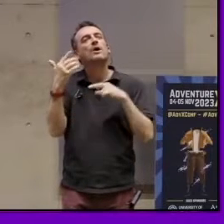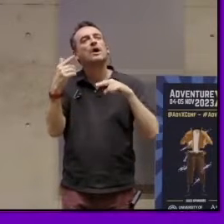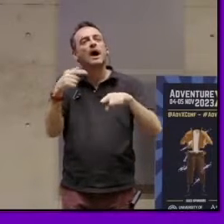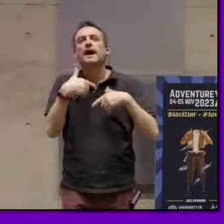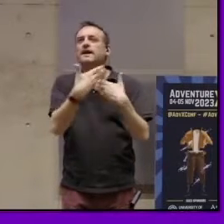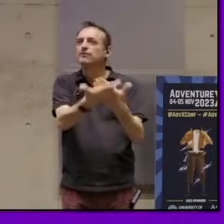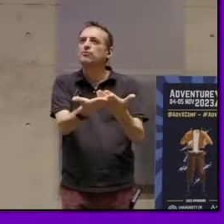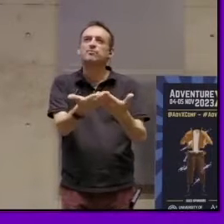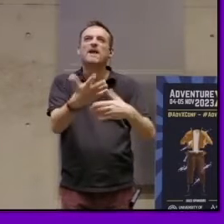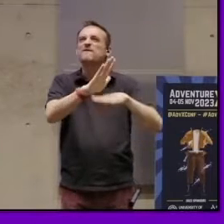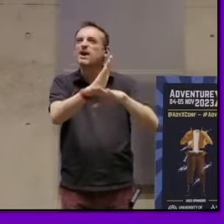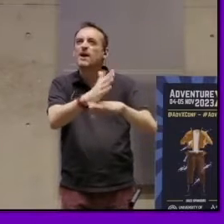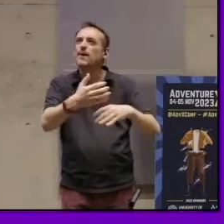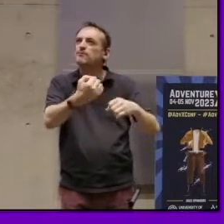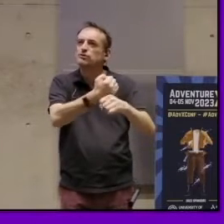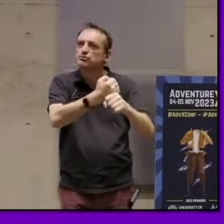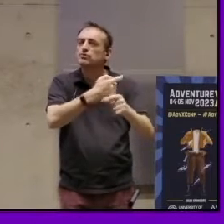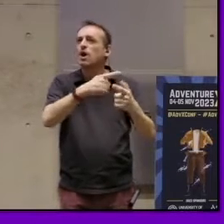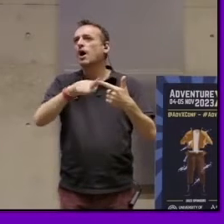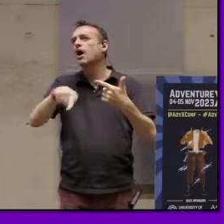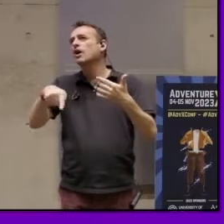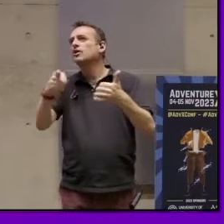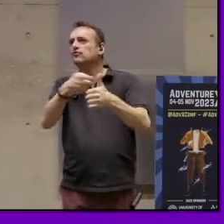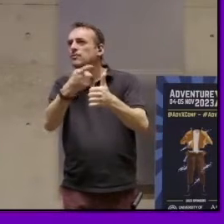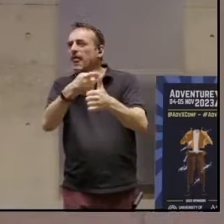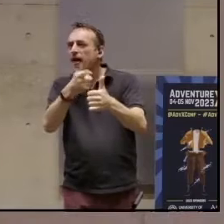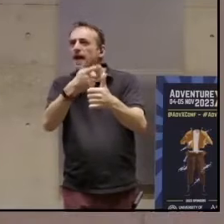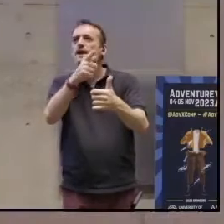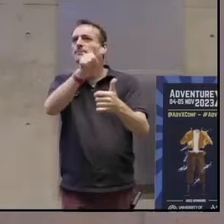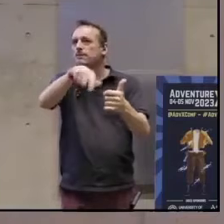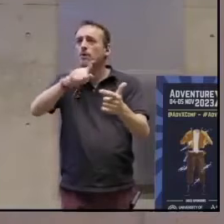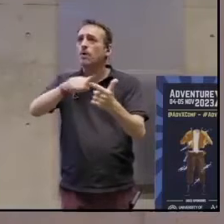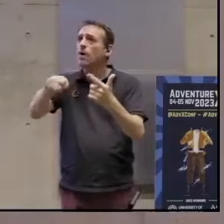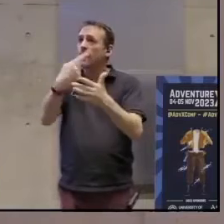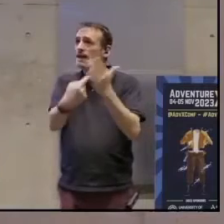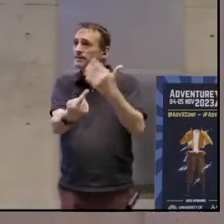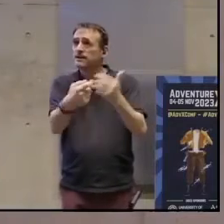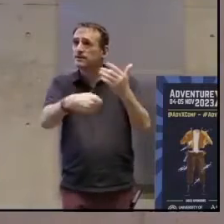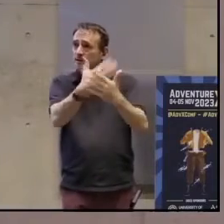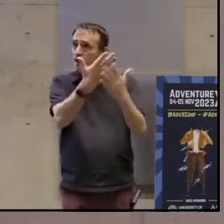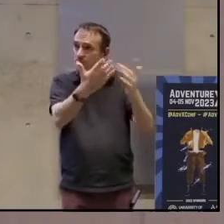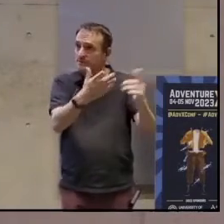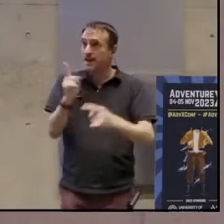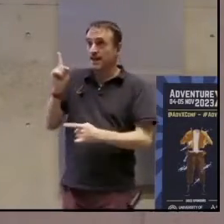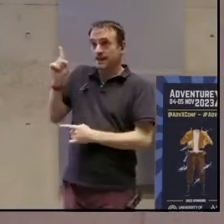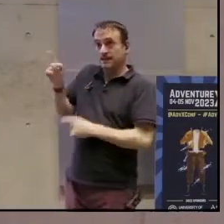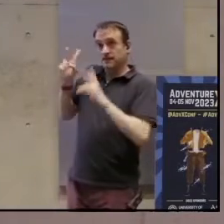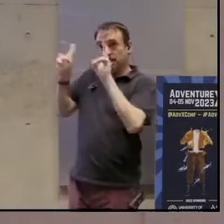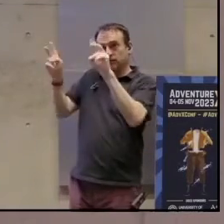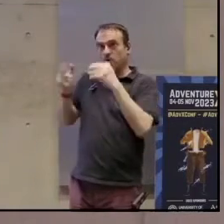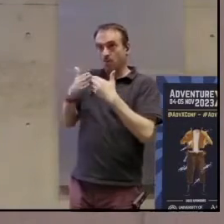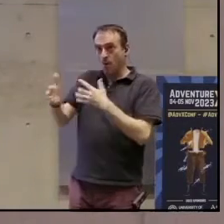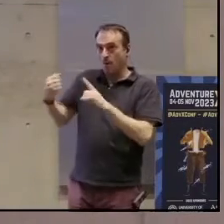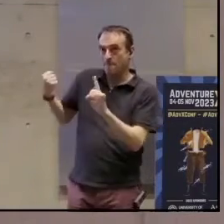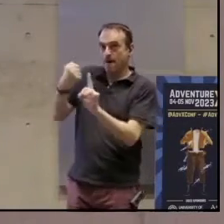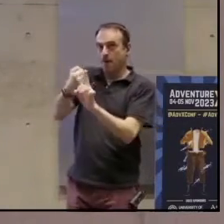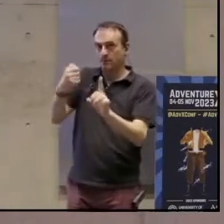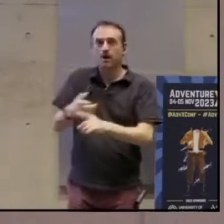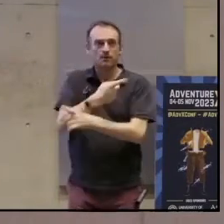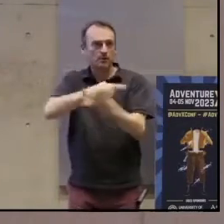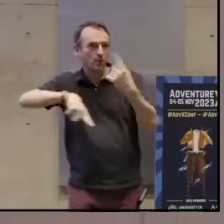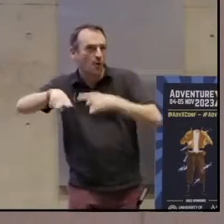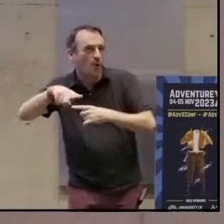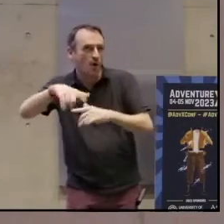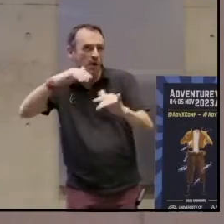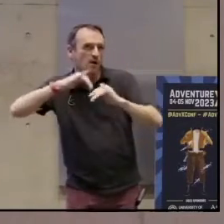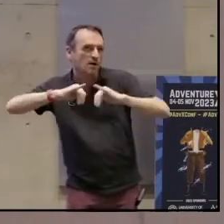producers to AAA people to indie people to whatever. So the good news is you don't need this. I think I'm preaching to the choir here a little bit. A